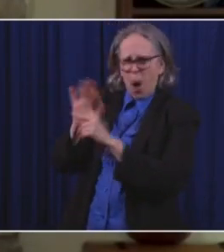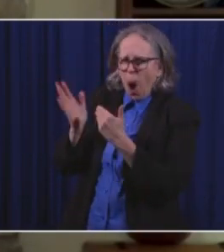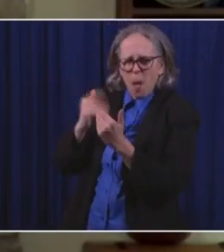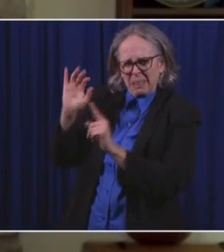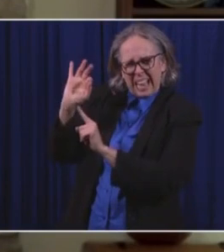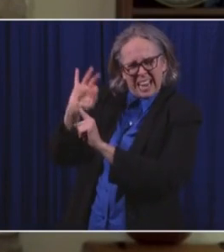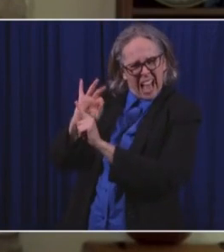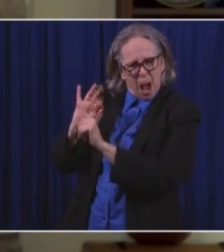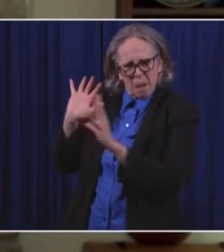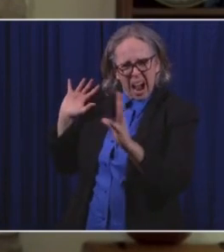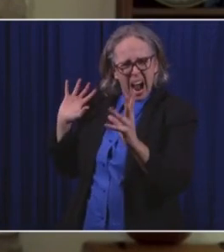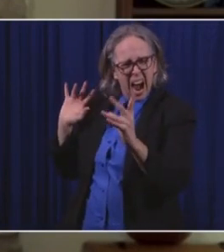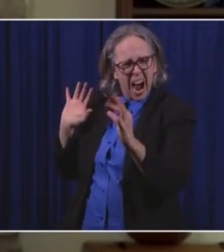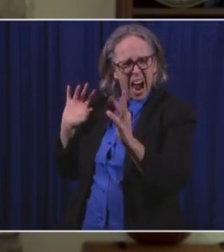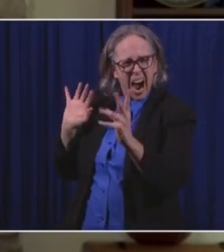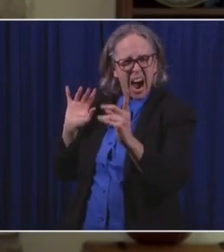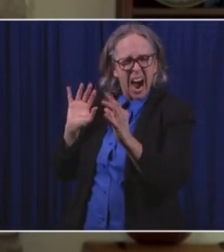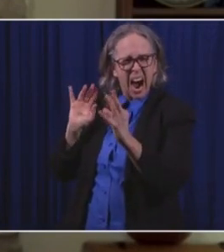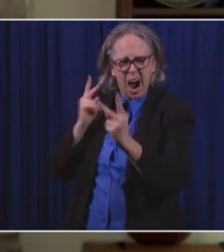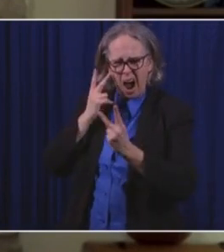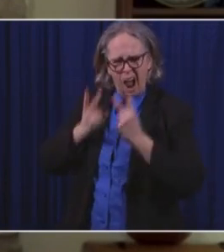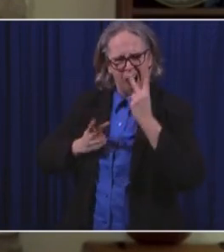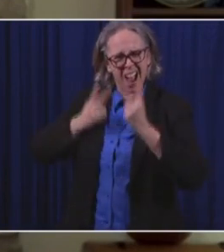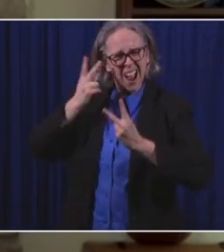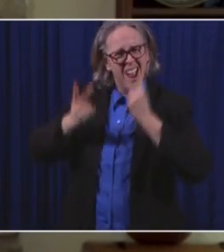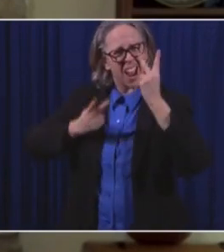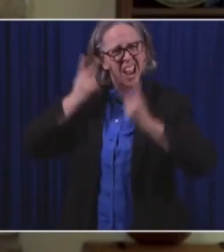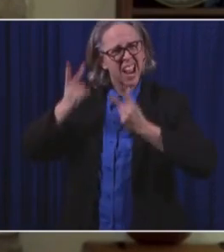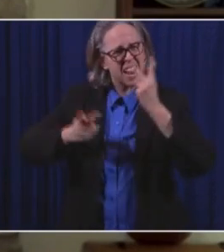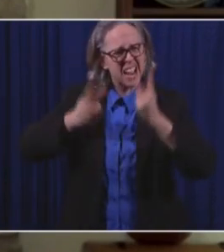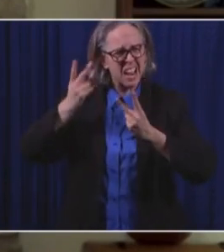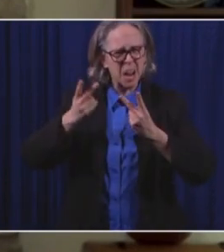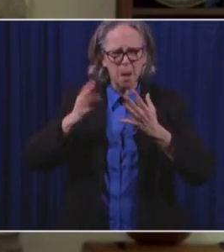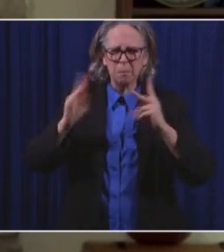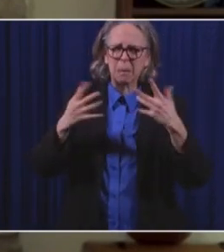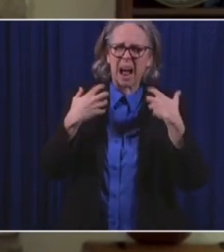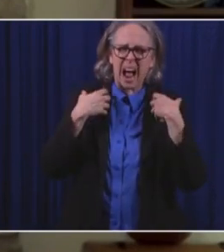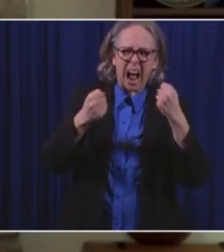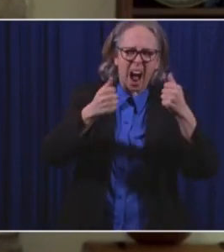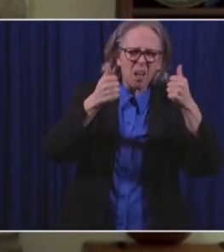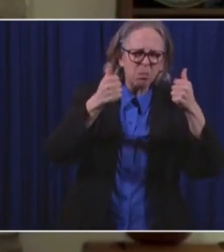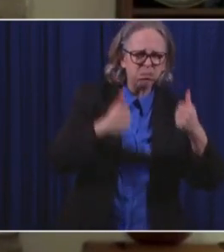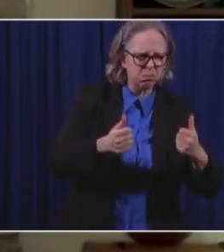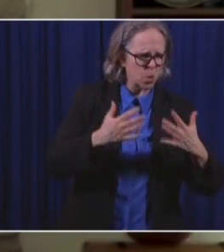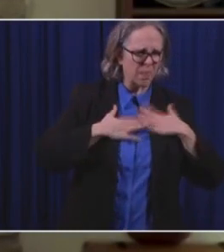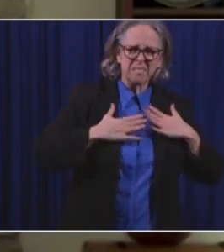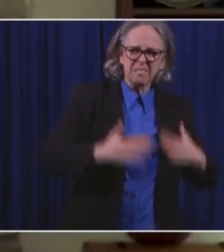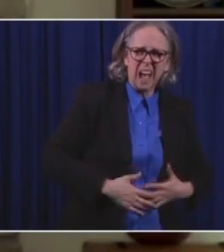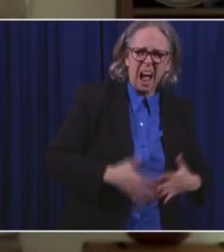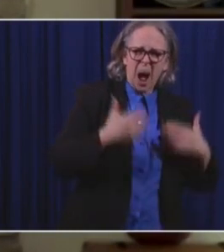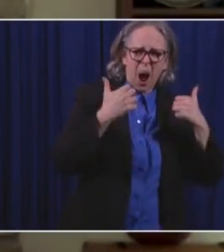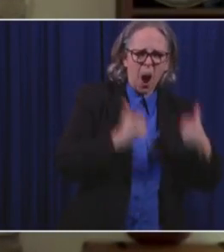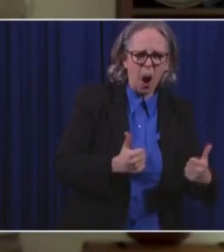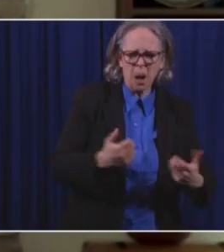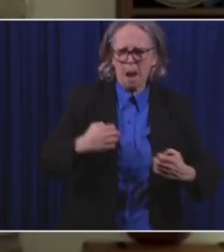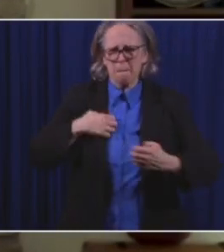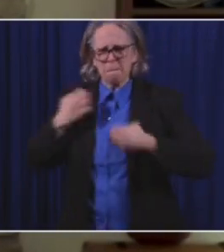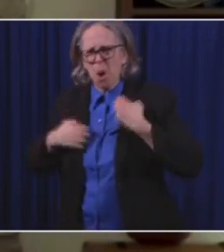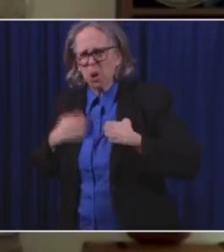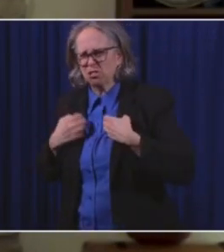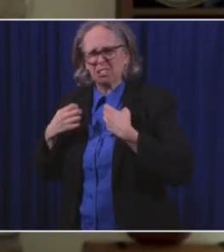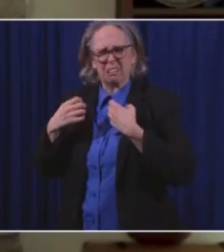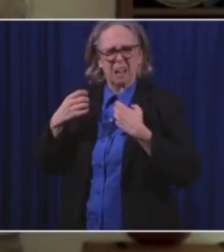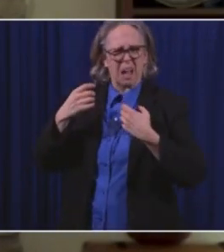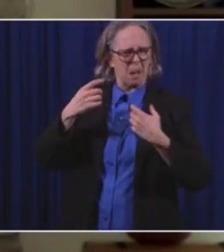toll. Not just on our physical health, but certainly on our emotional well-being as well.